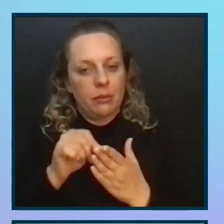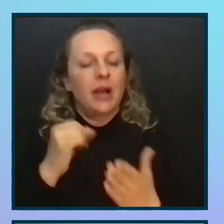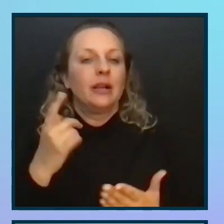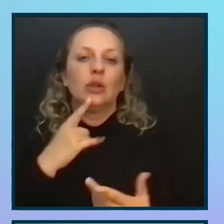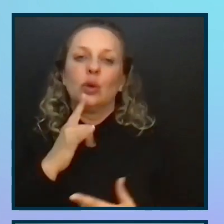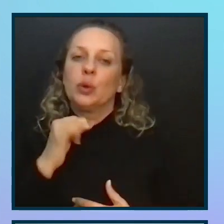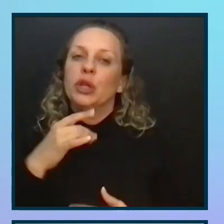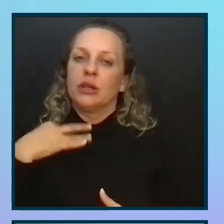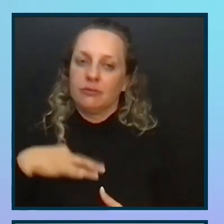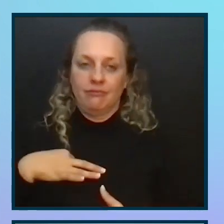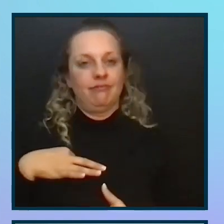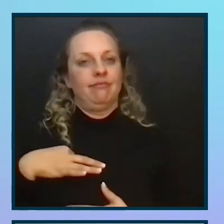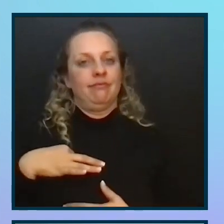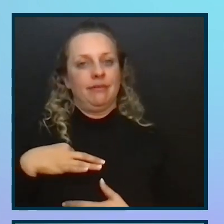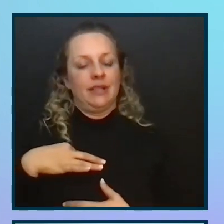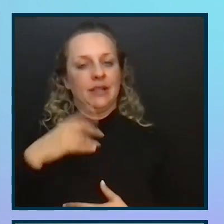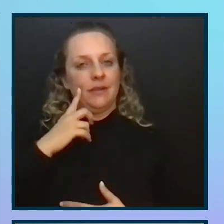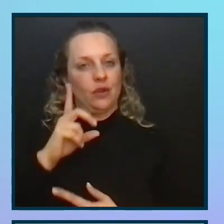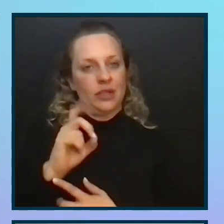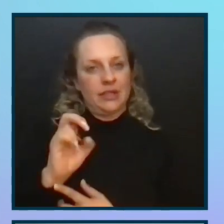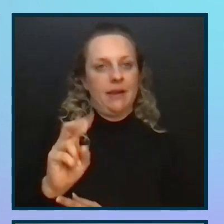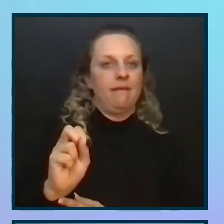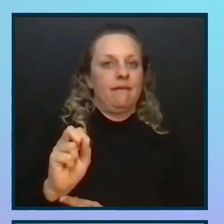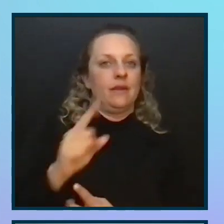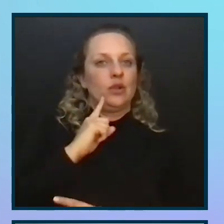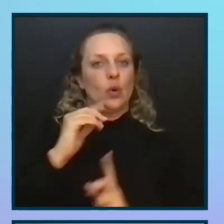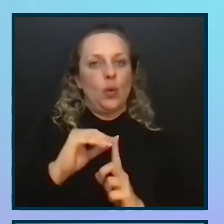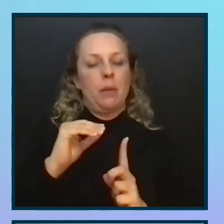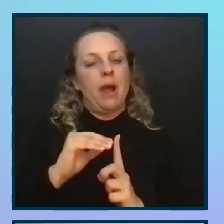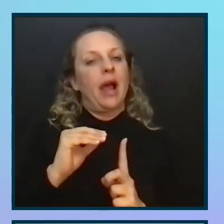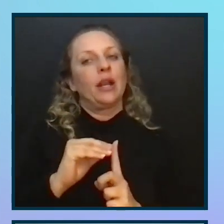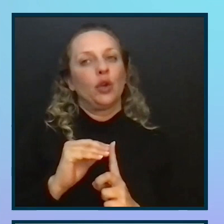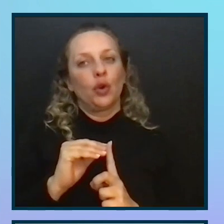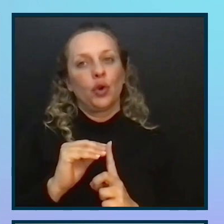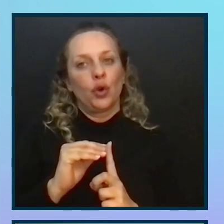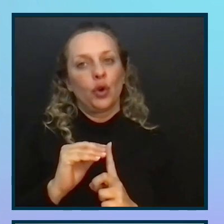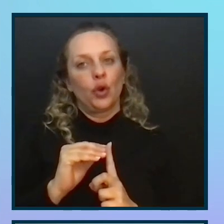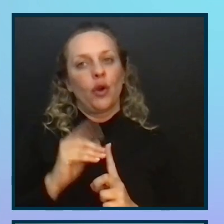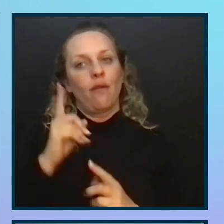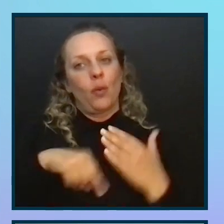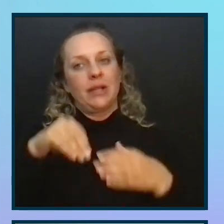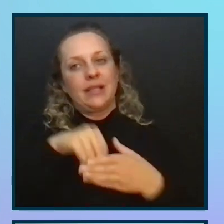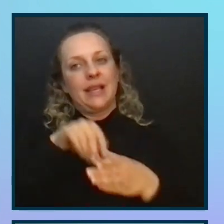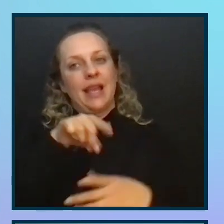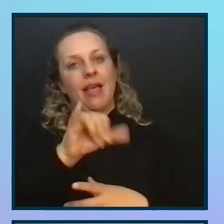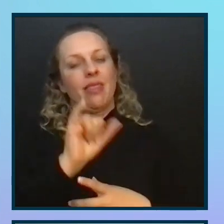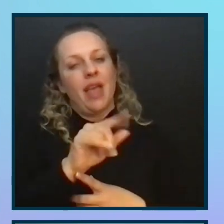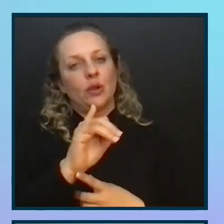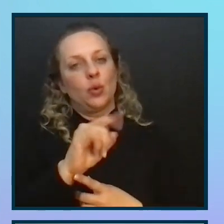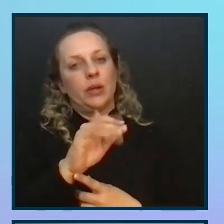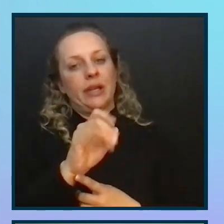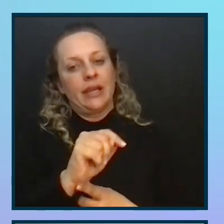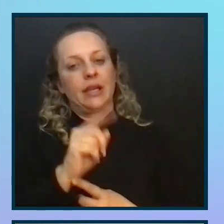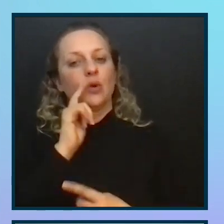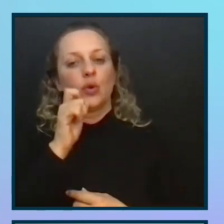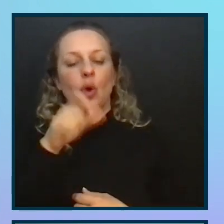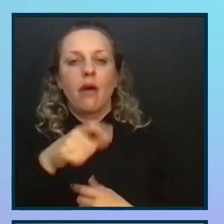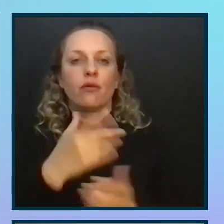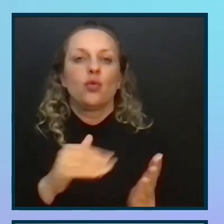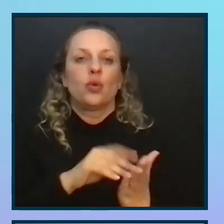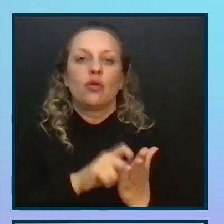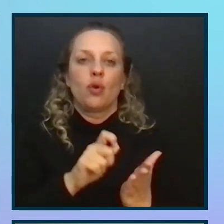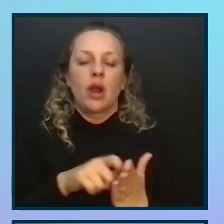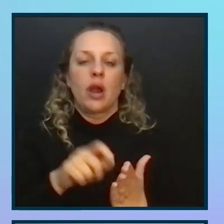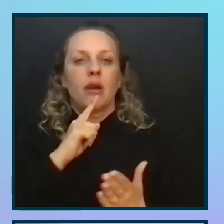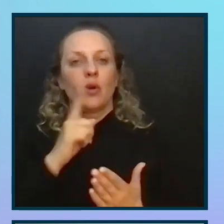really useful for devs to get a reminder of what's in that Cauldron toolkit, so you don't have to rewrite, you don't have to